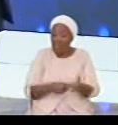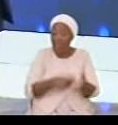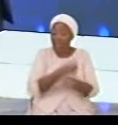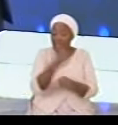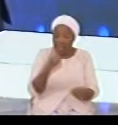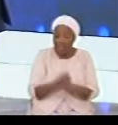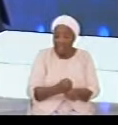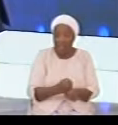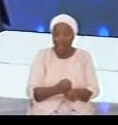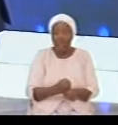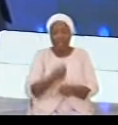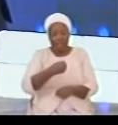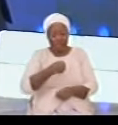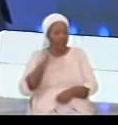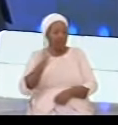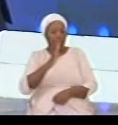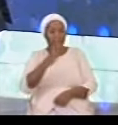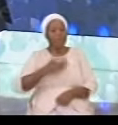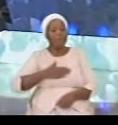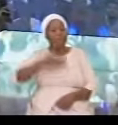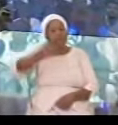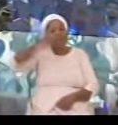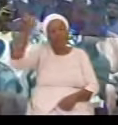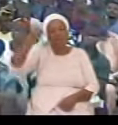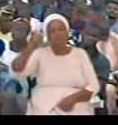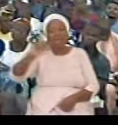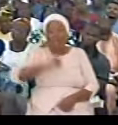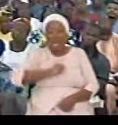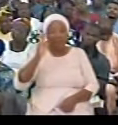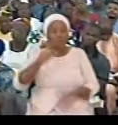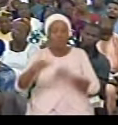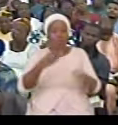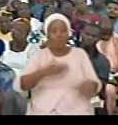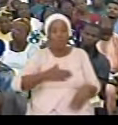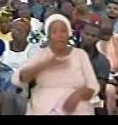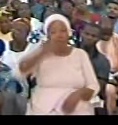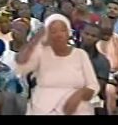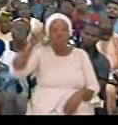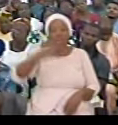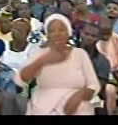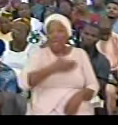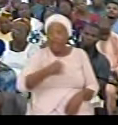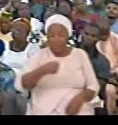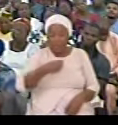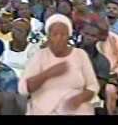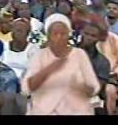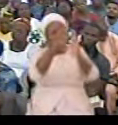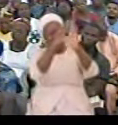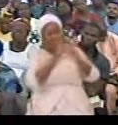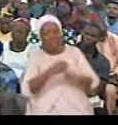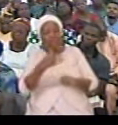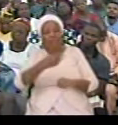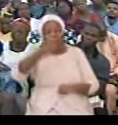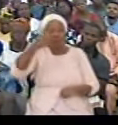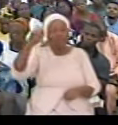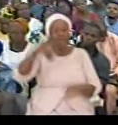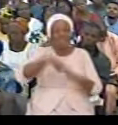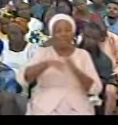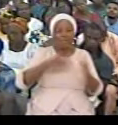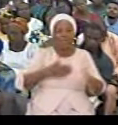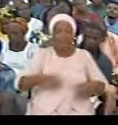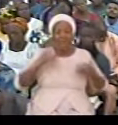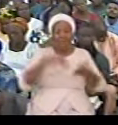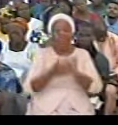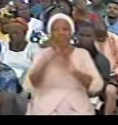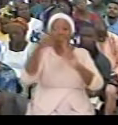year, I'll be my best. I'll do my best. I'll retain the best in my life in